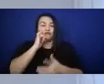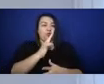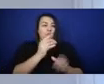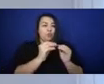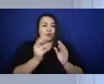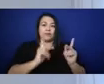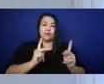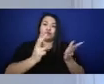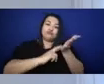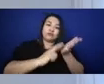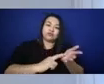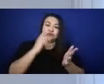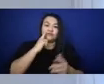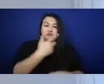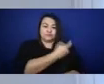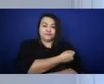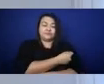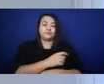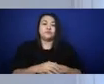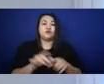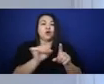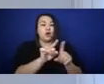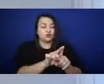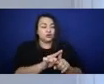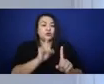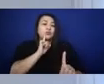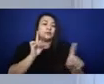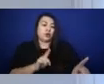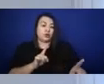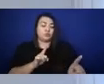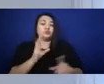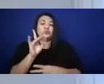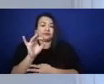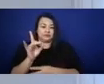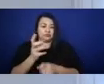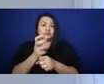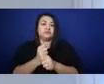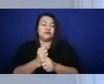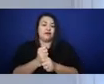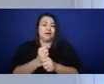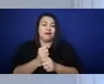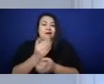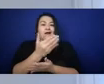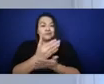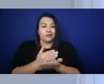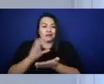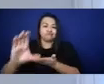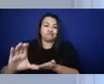registration signups at local grocery stores and businesses. So we're engaging with our business community to set up